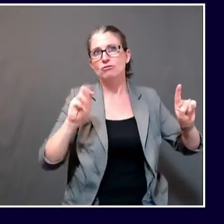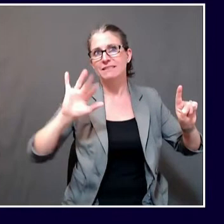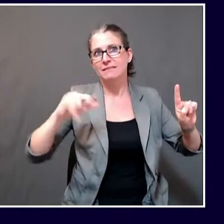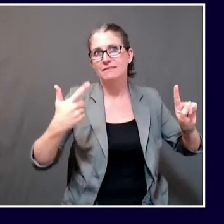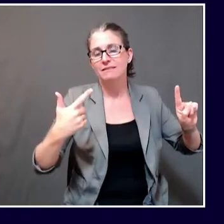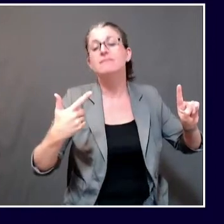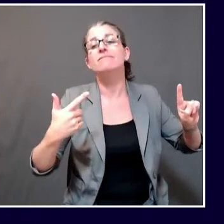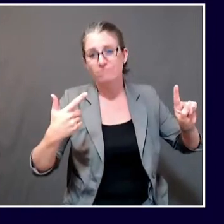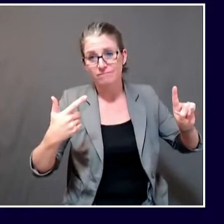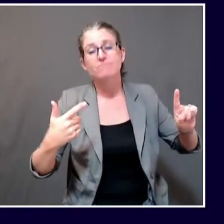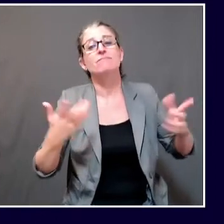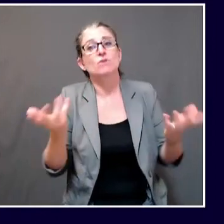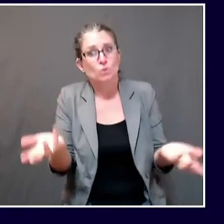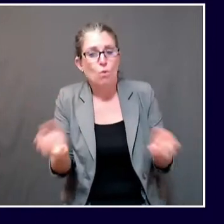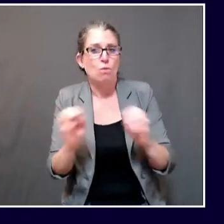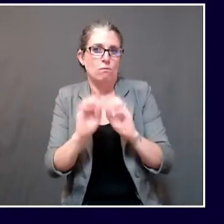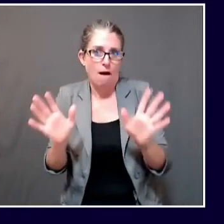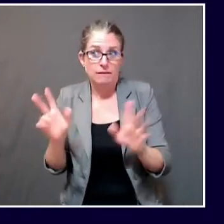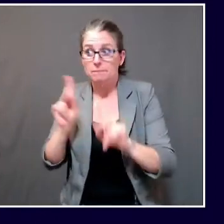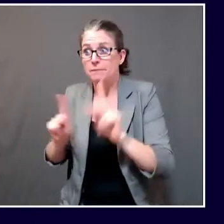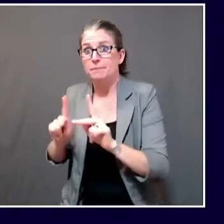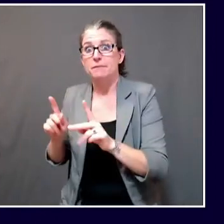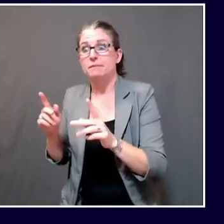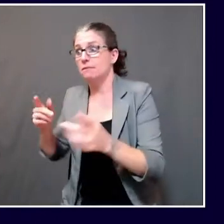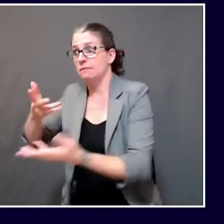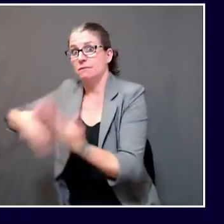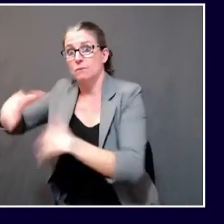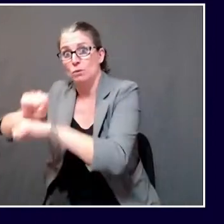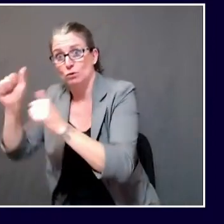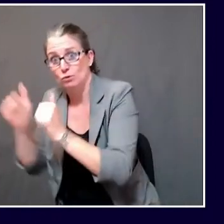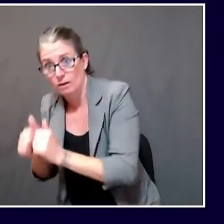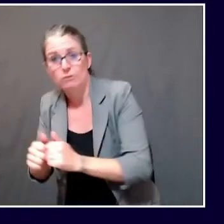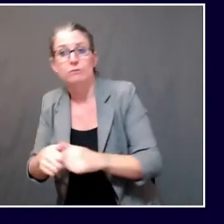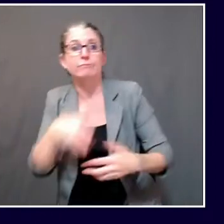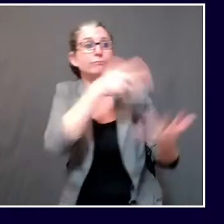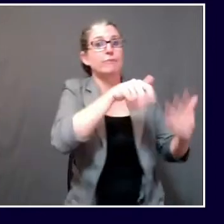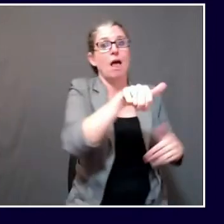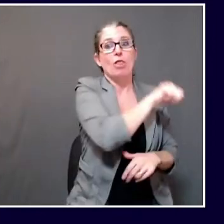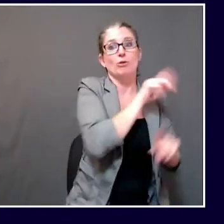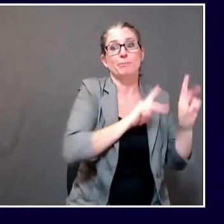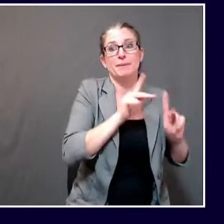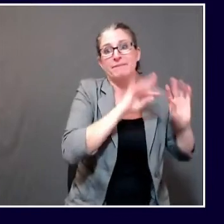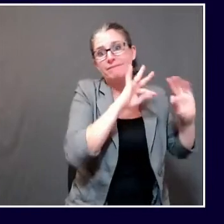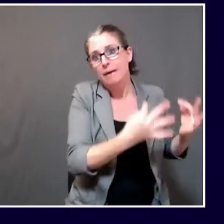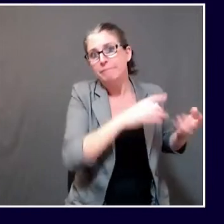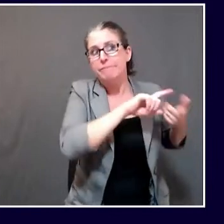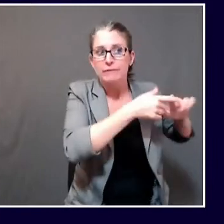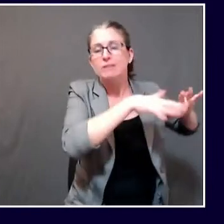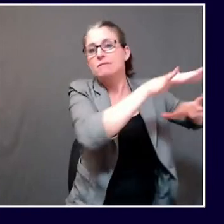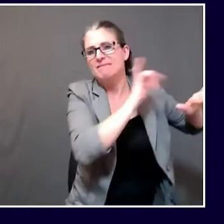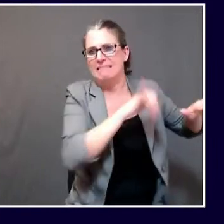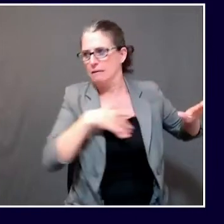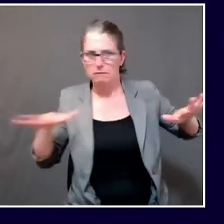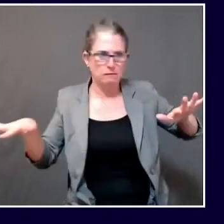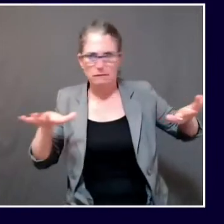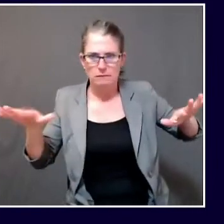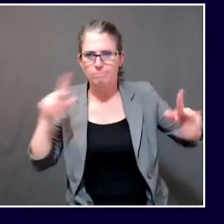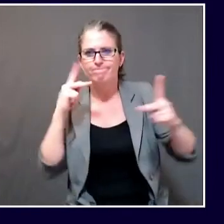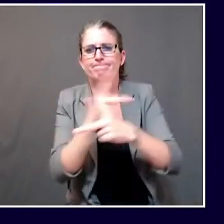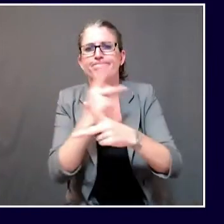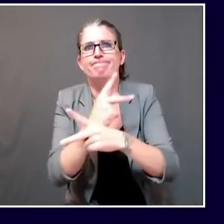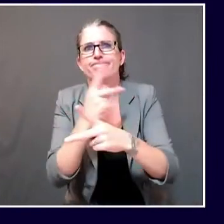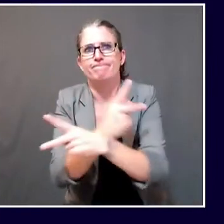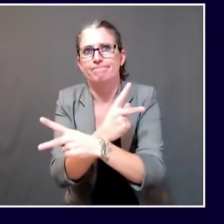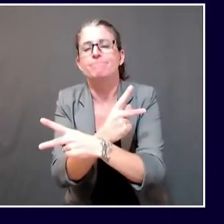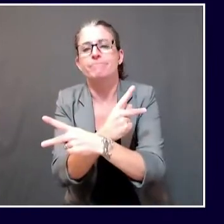our investigation's central goals is to better understand where the transmission occurred and whether it was at the workplace or whether